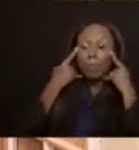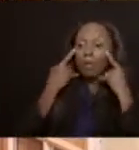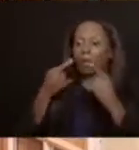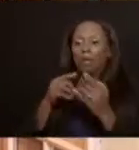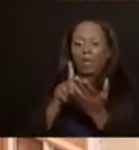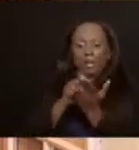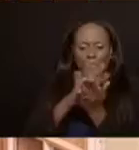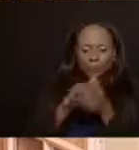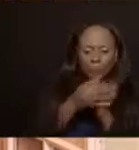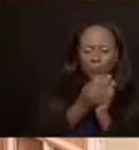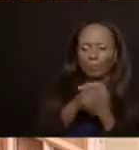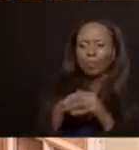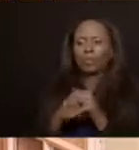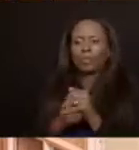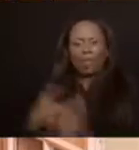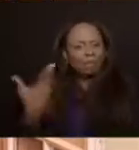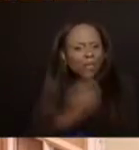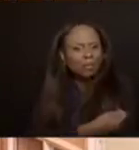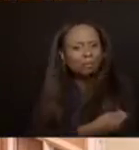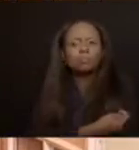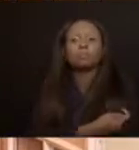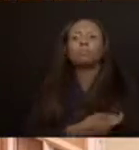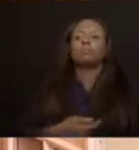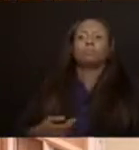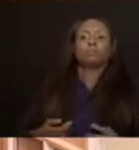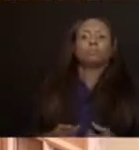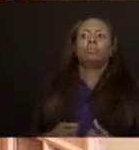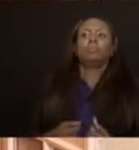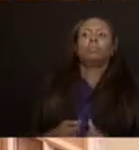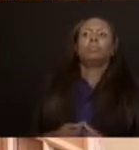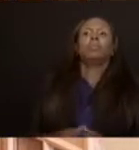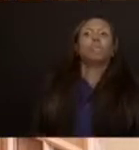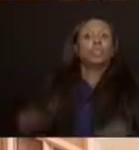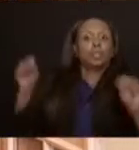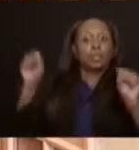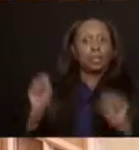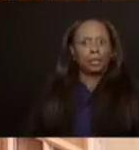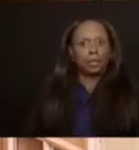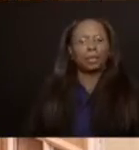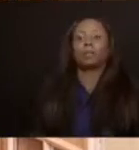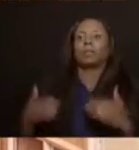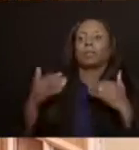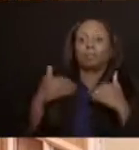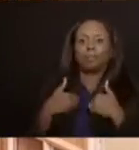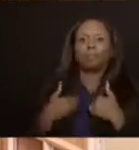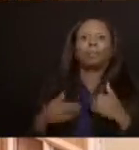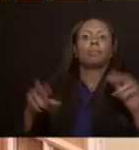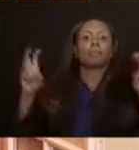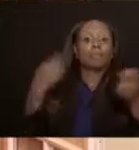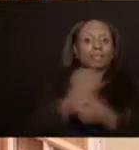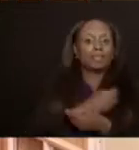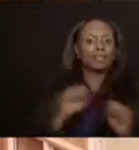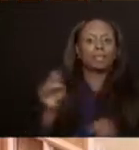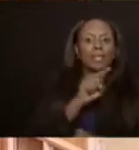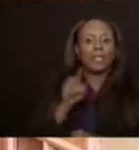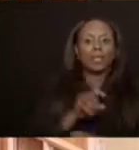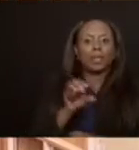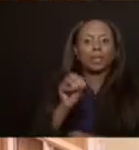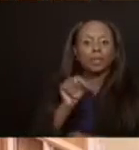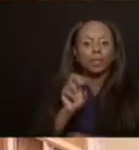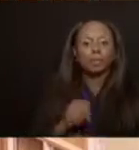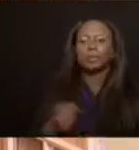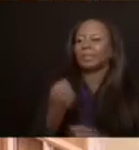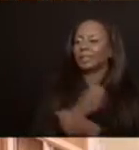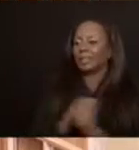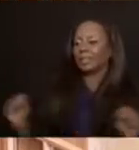the vaccination, that we can get to a point, particularly with the creation of the safe zones, safe workplaces,